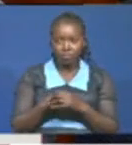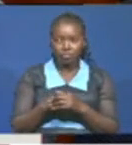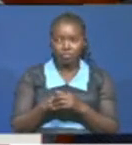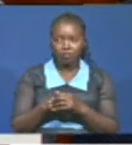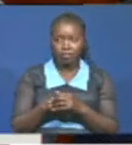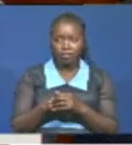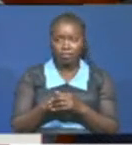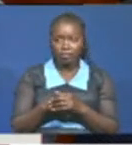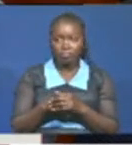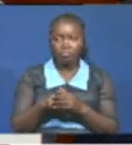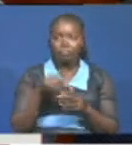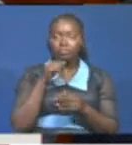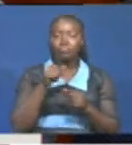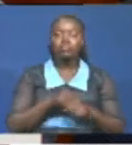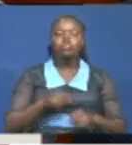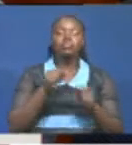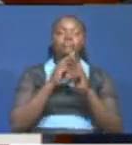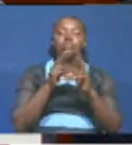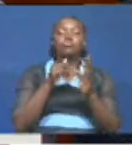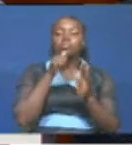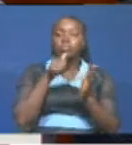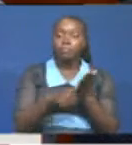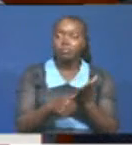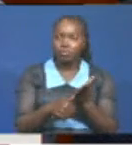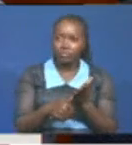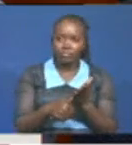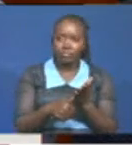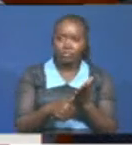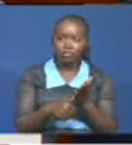we were not able to respond to the letters.